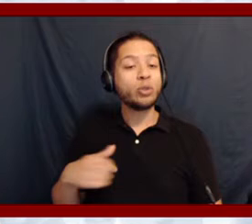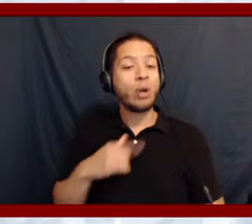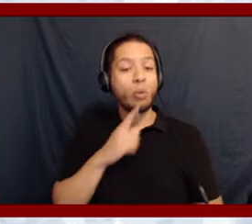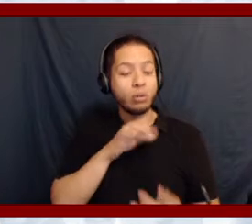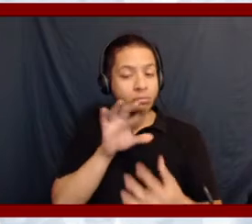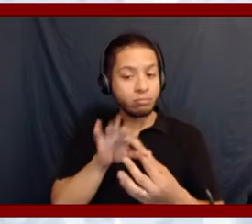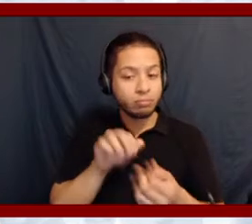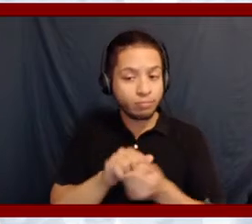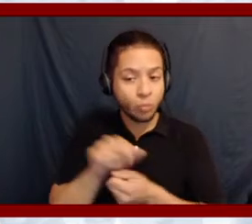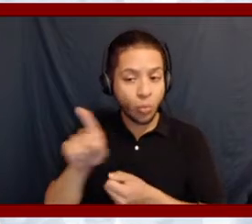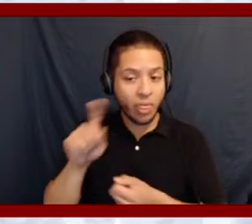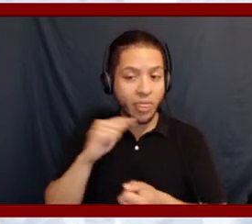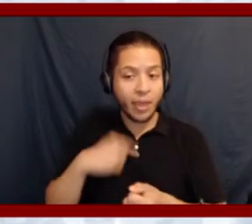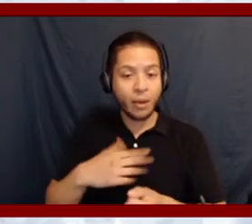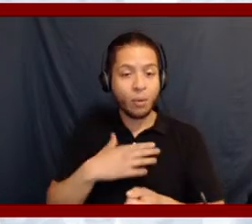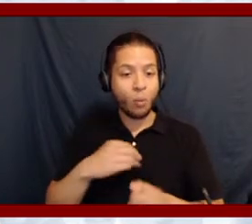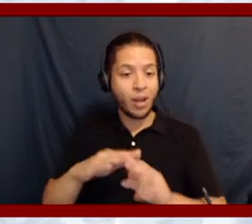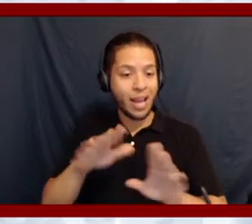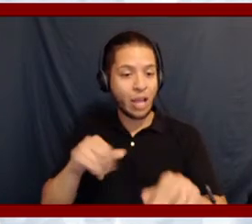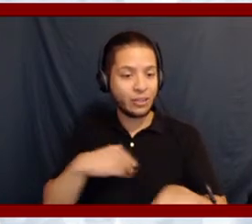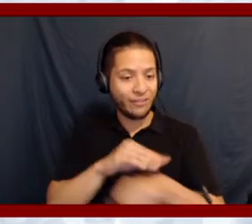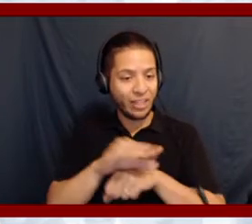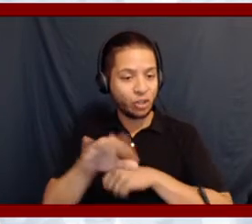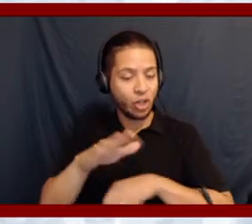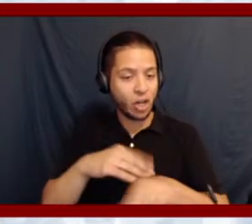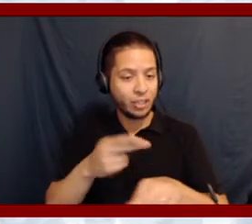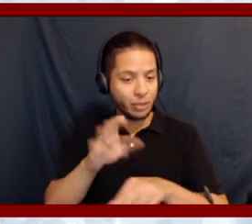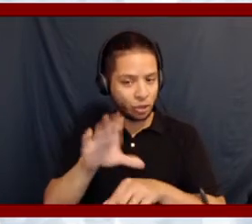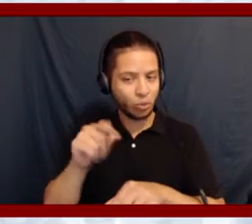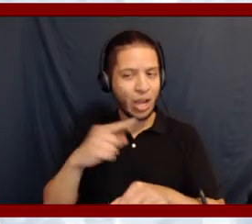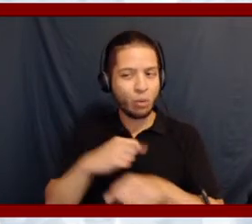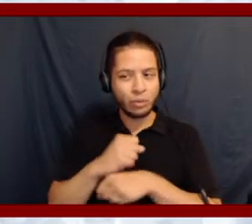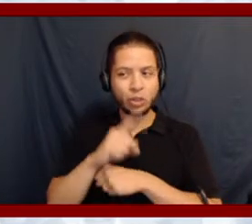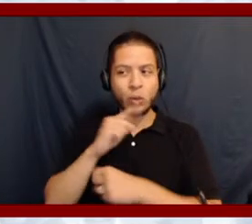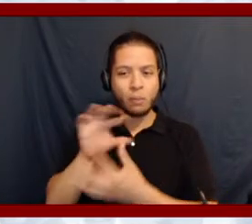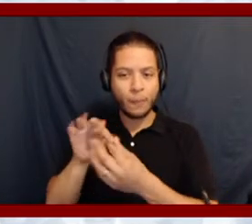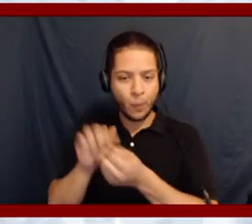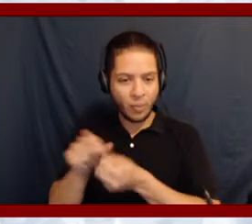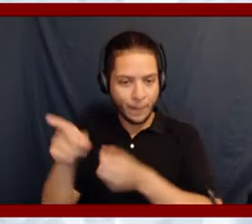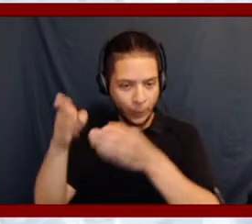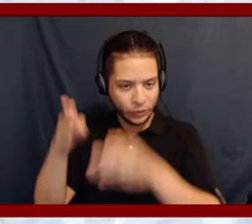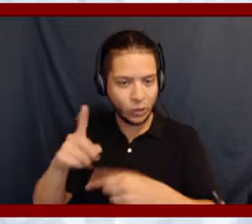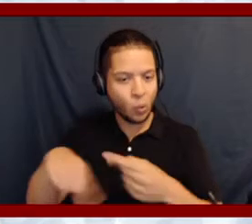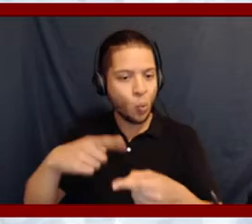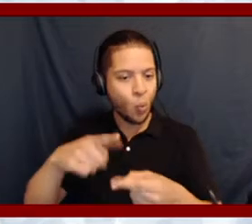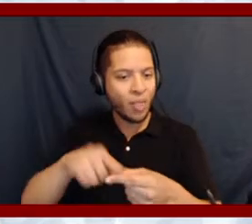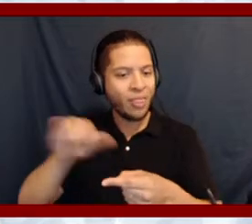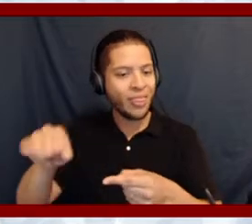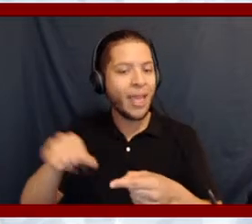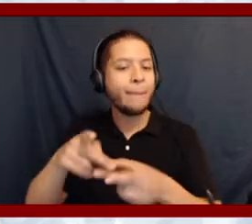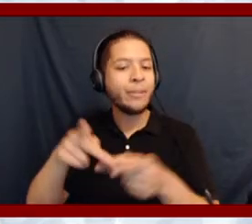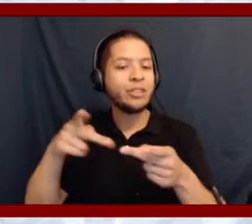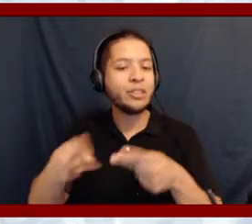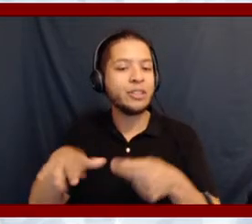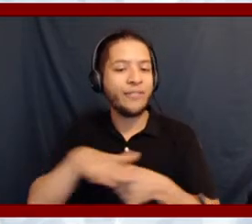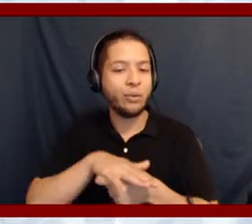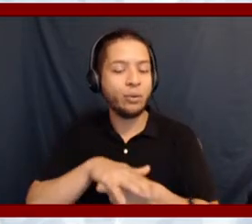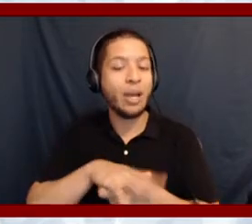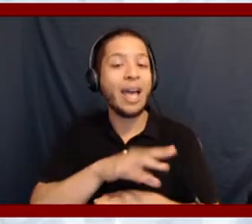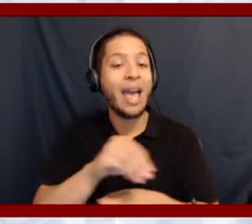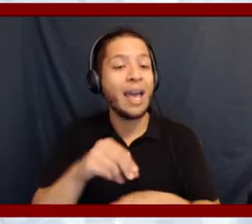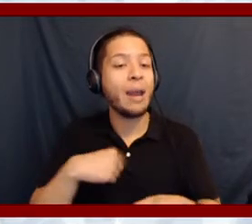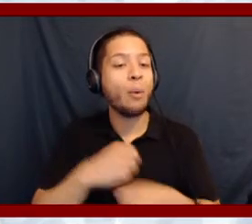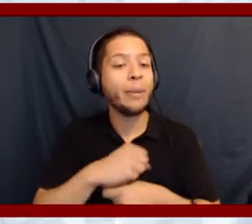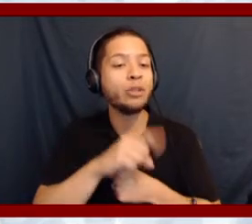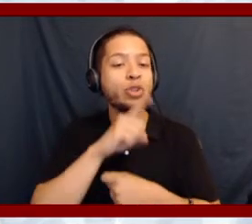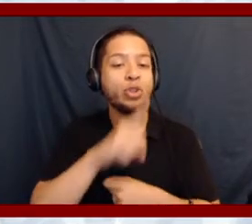that position is filled, and have been greatly impressed by the strong civil servants who've been working on the initiative over the past